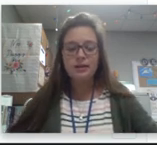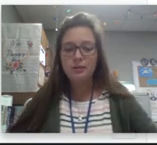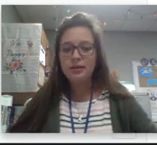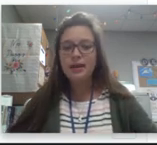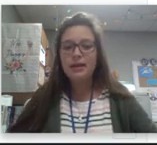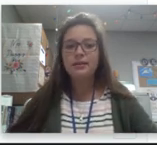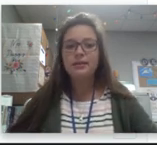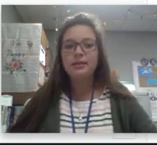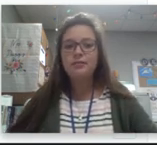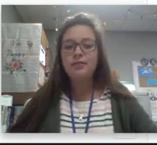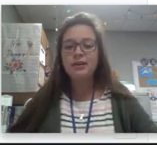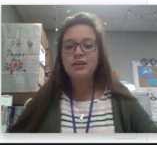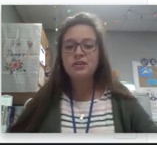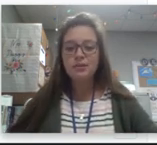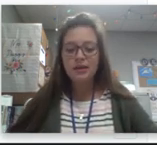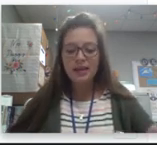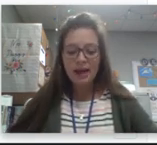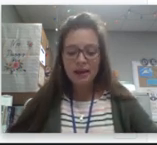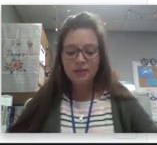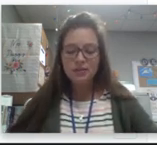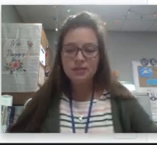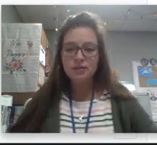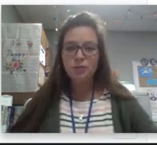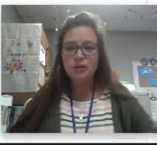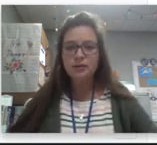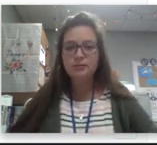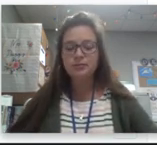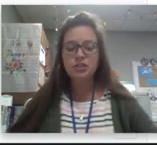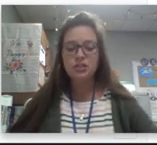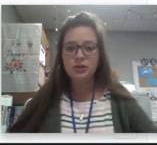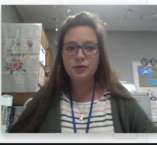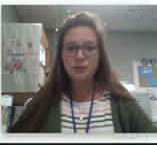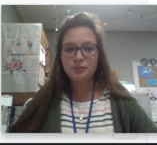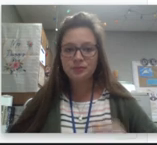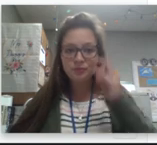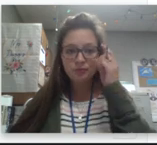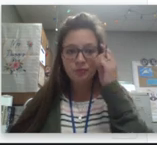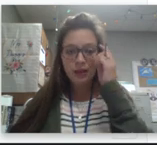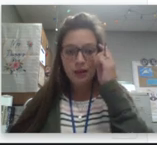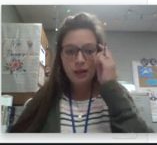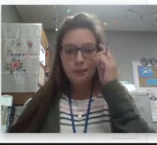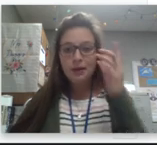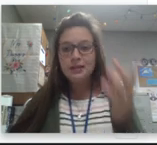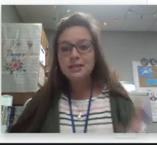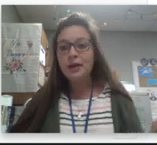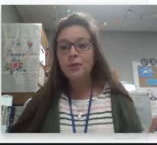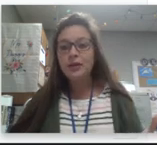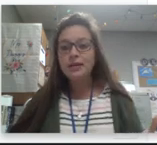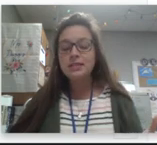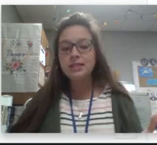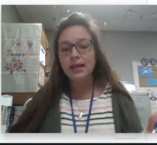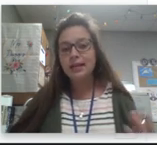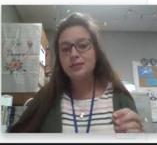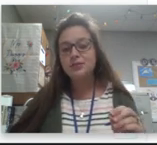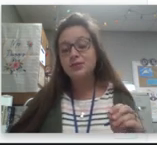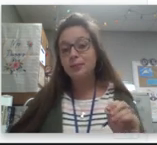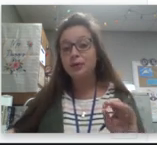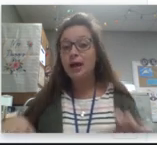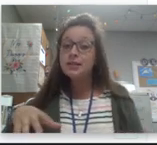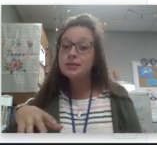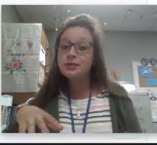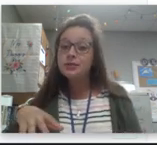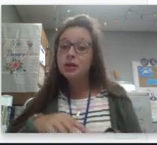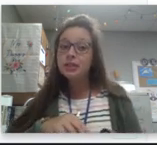and communicate, and fingerspelling every single word is just not doable. But I want us to kind of do